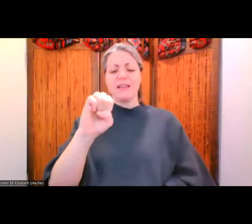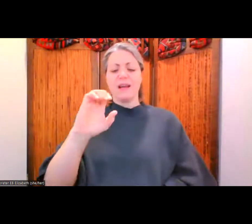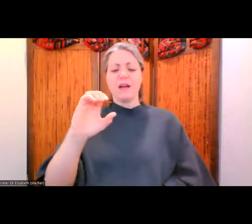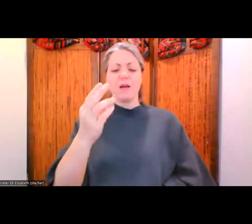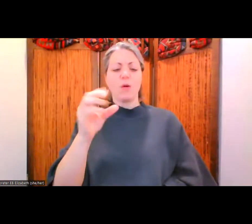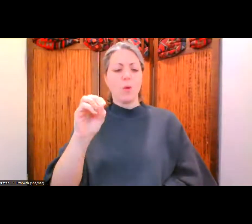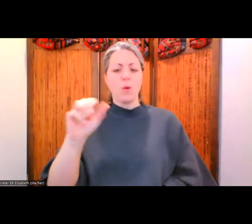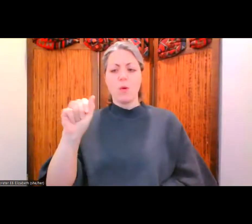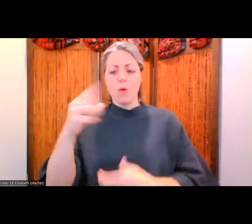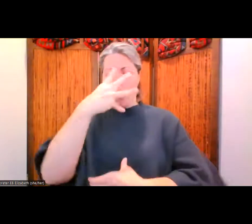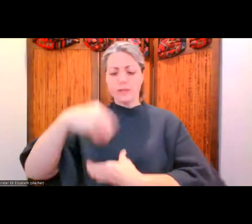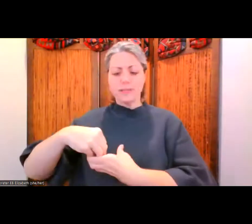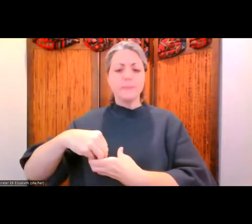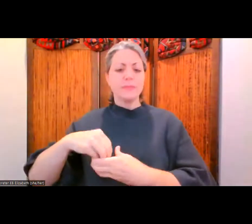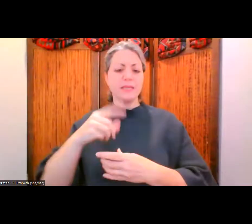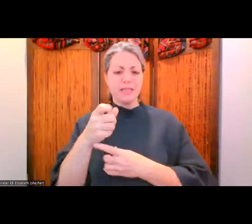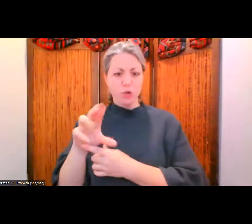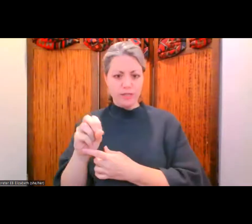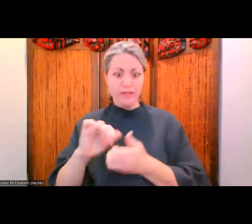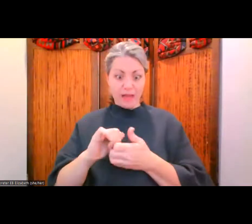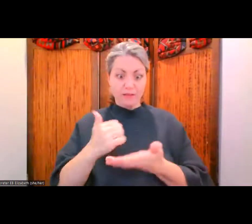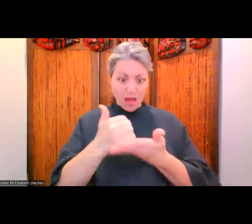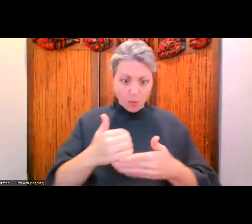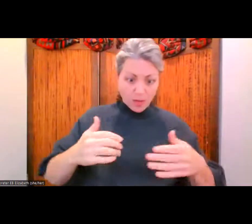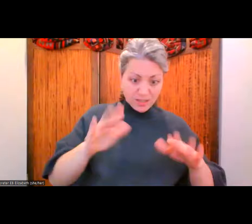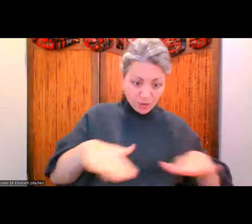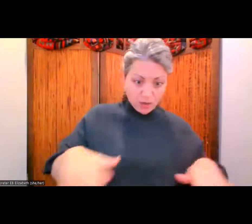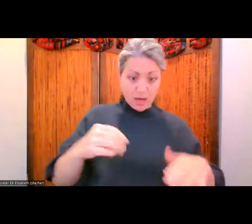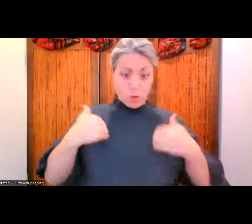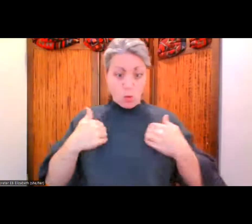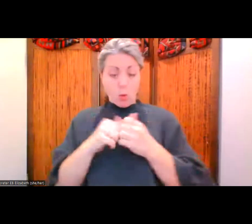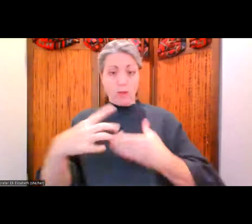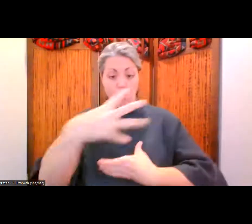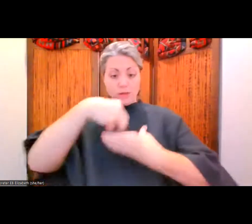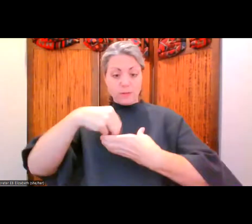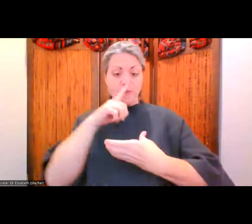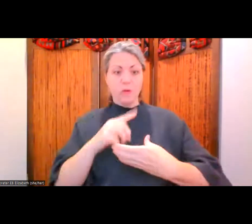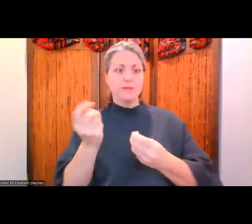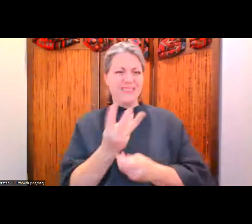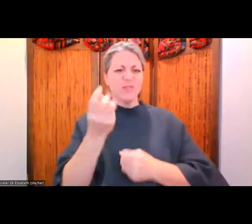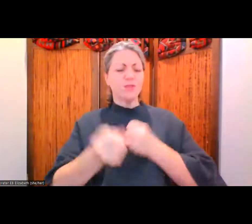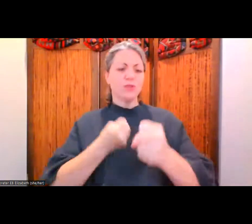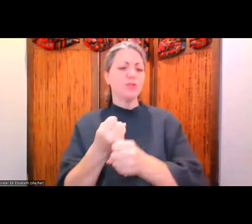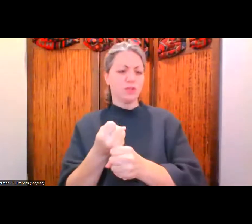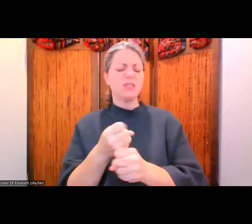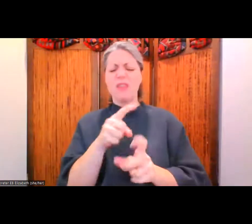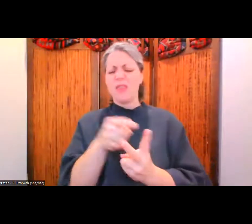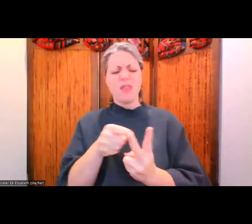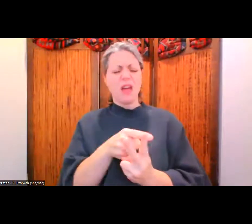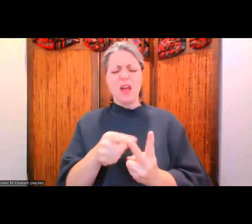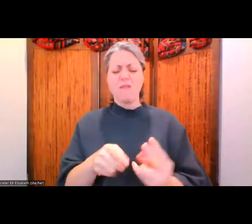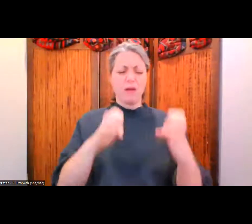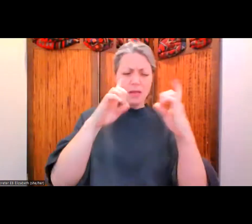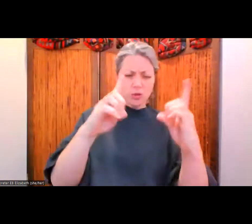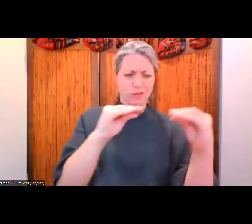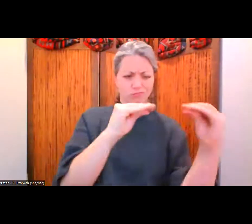community management of children and youth with autism for several years. Together, they have educated many clinicians about the co-occurrence